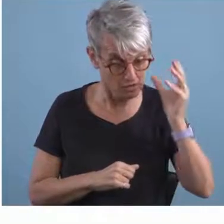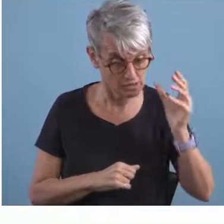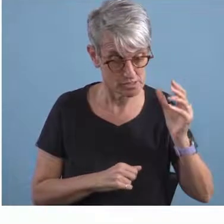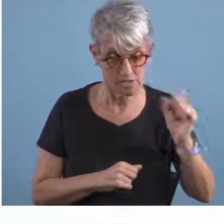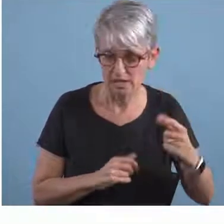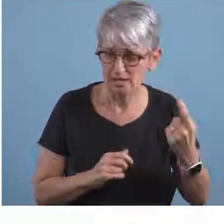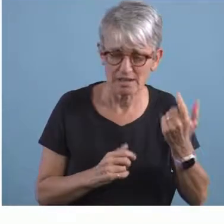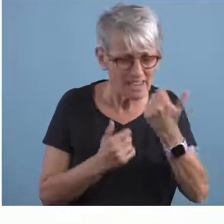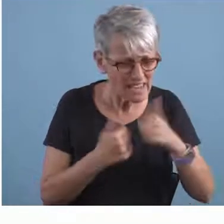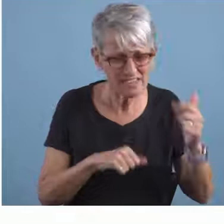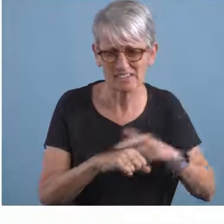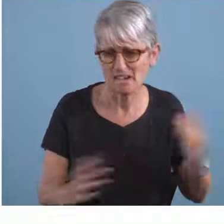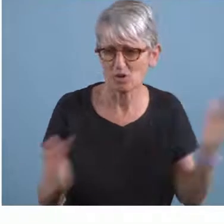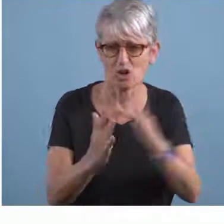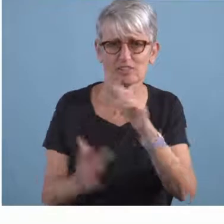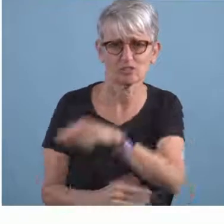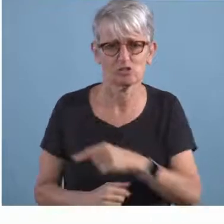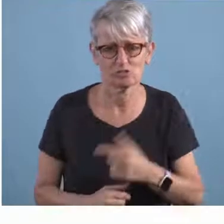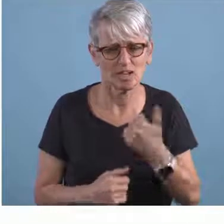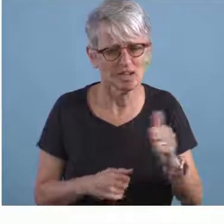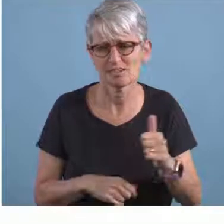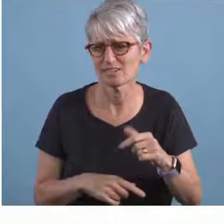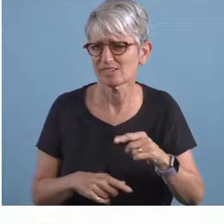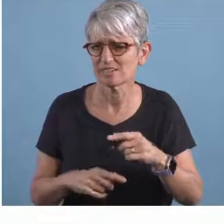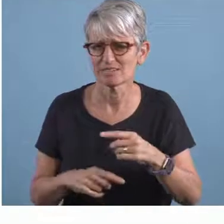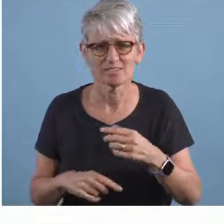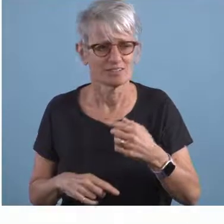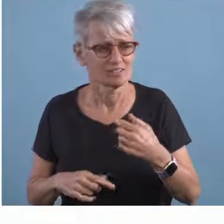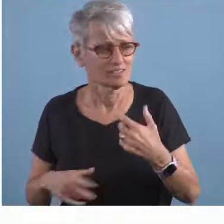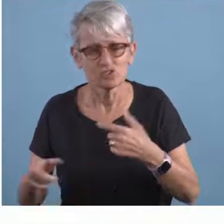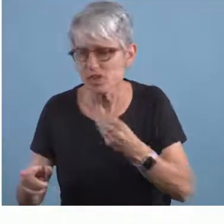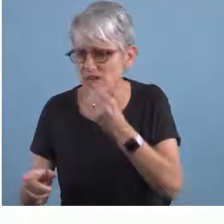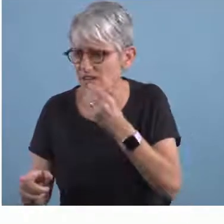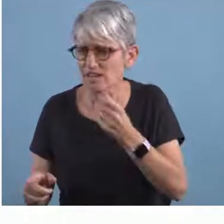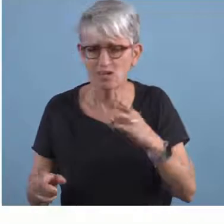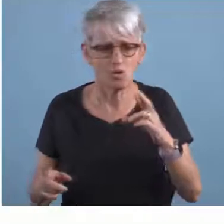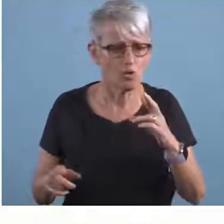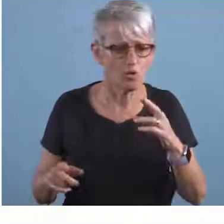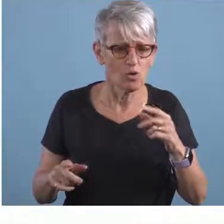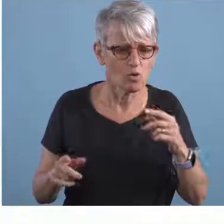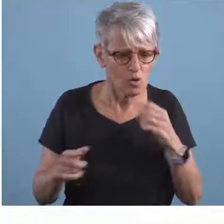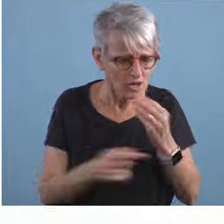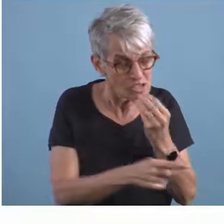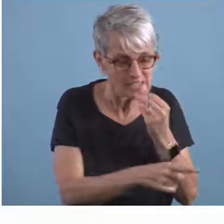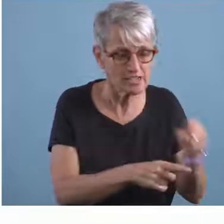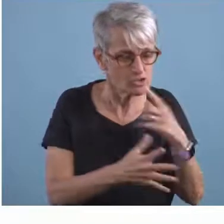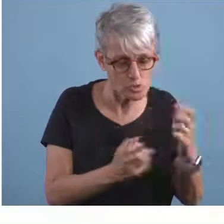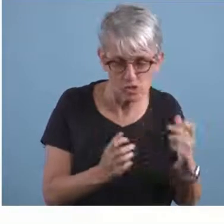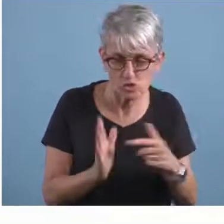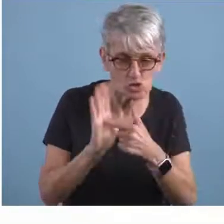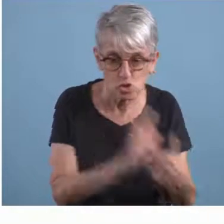all times of the day, any day of the week, during mealtime, or something they wanted to show the therapist that was just